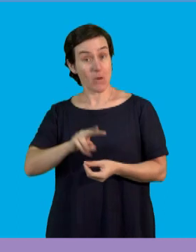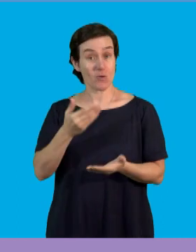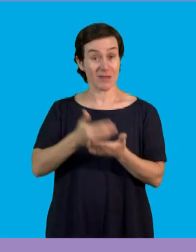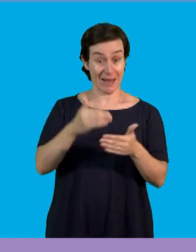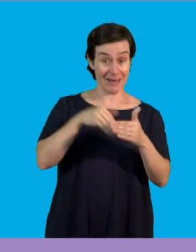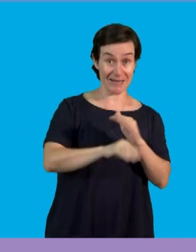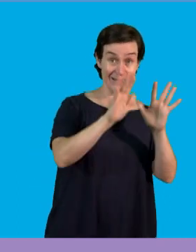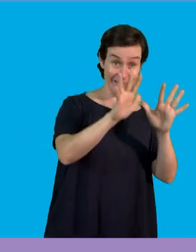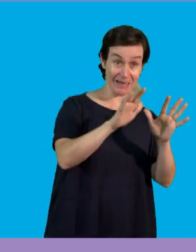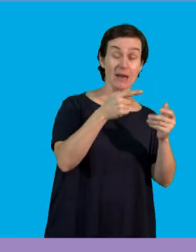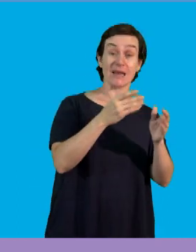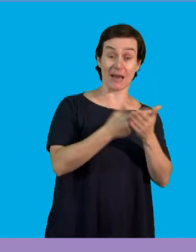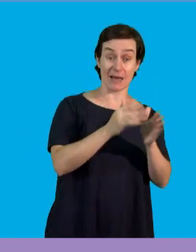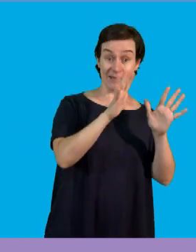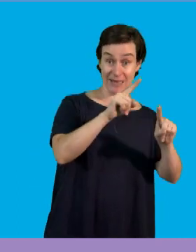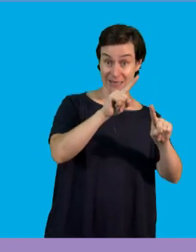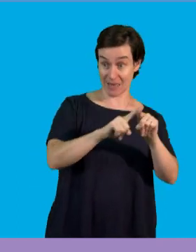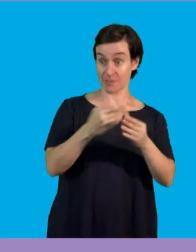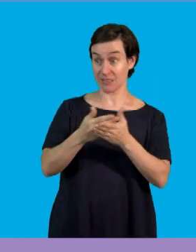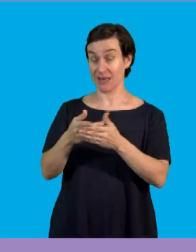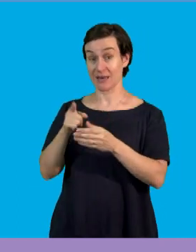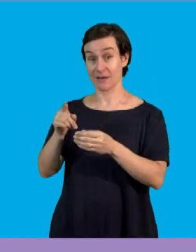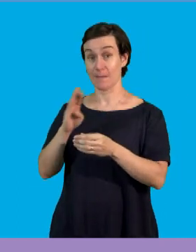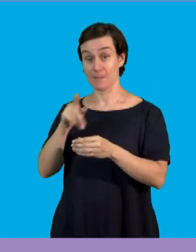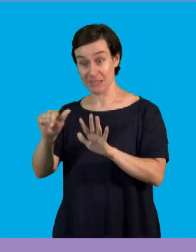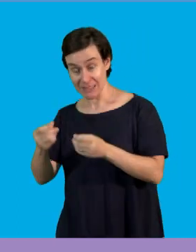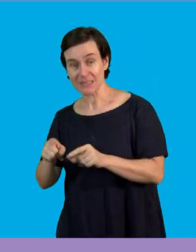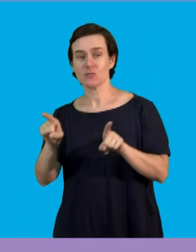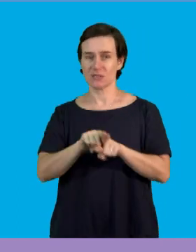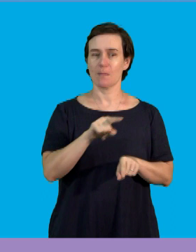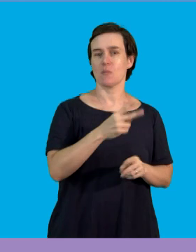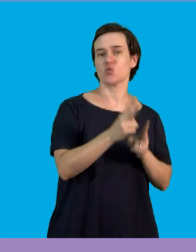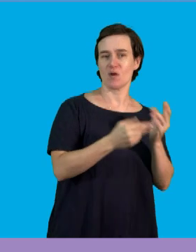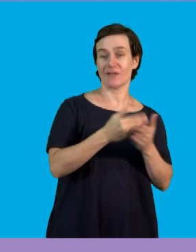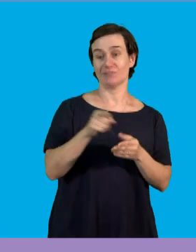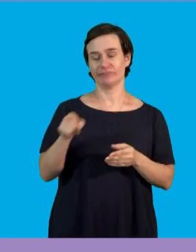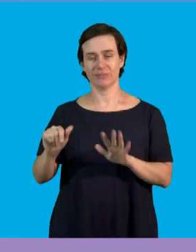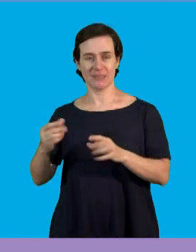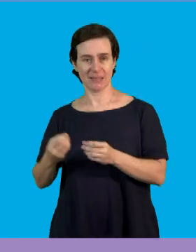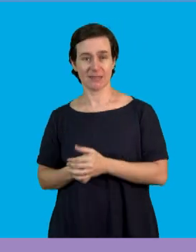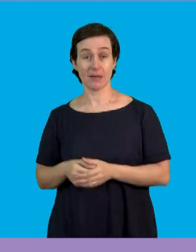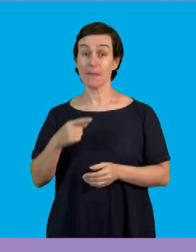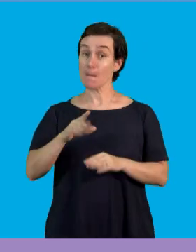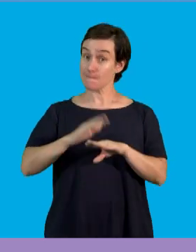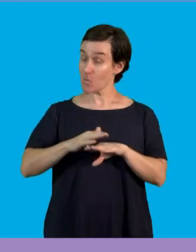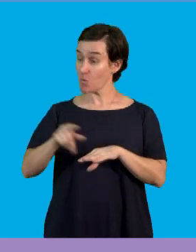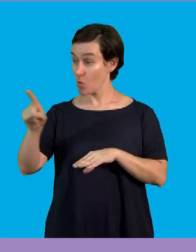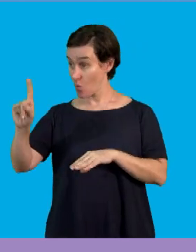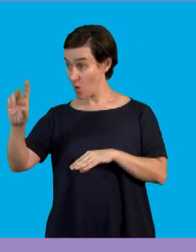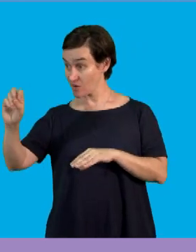of 10 and 12, they have 60. But that is not the only common one. If we move further along our list, we